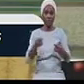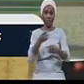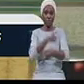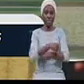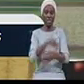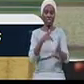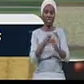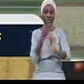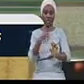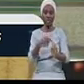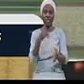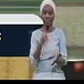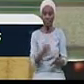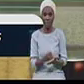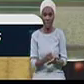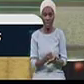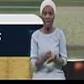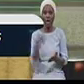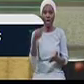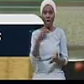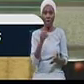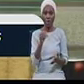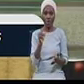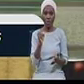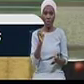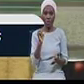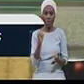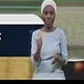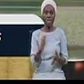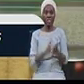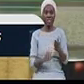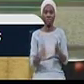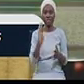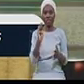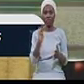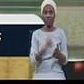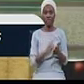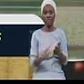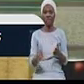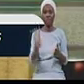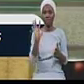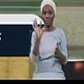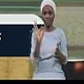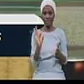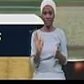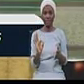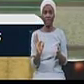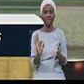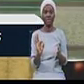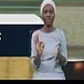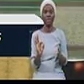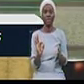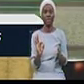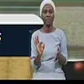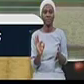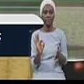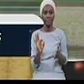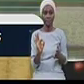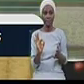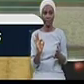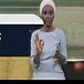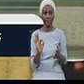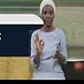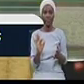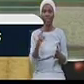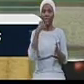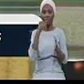chapter 14, and we're reading from verse 9. Hosea chapter 14, reading from verse 9.